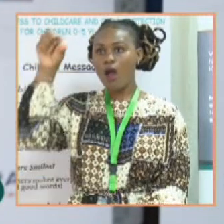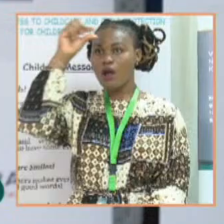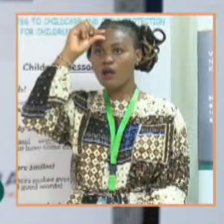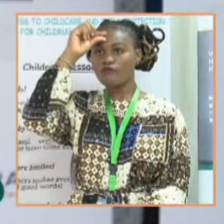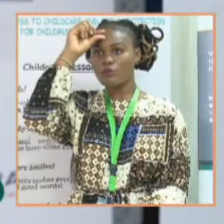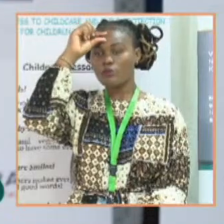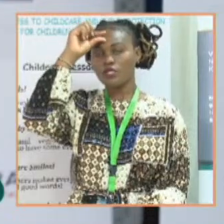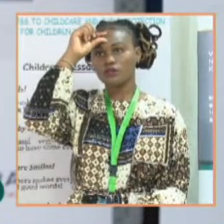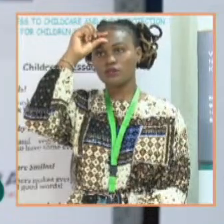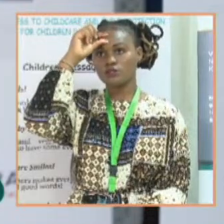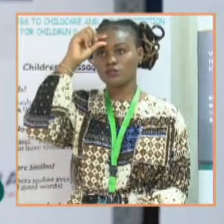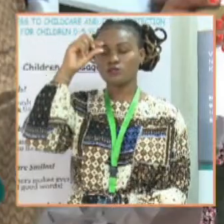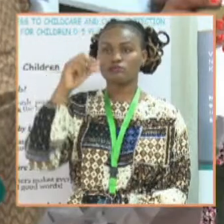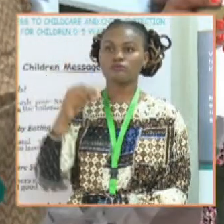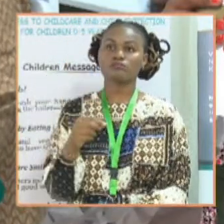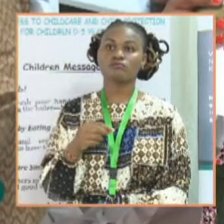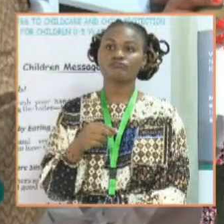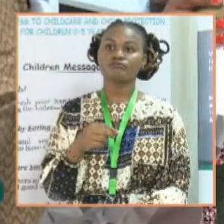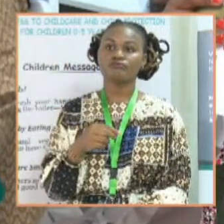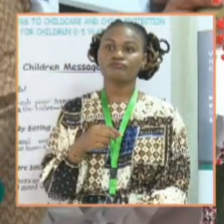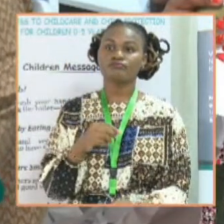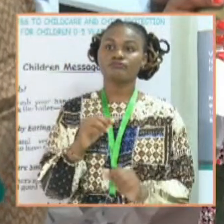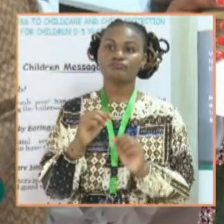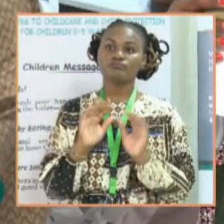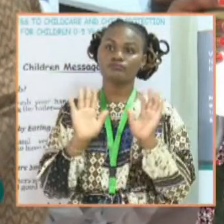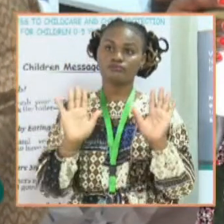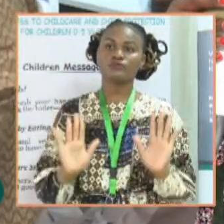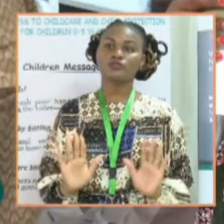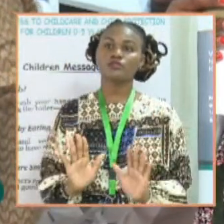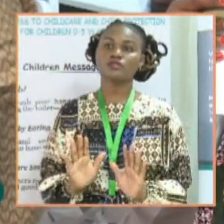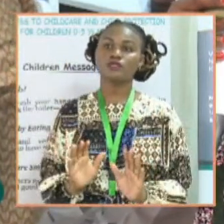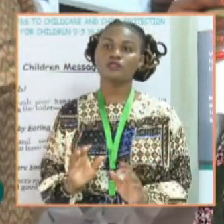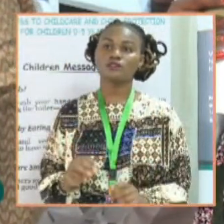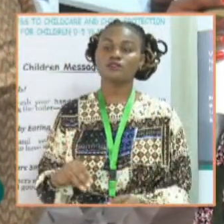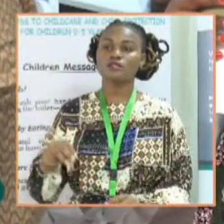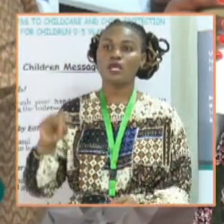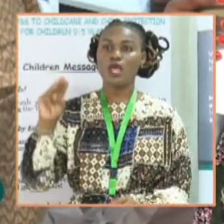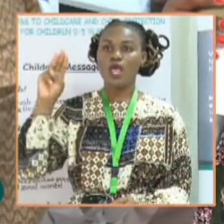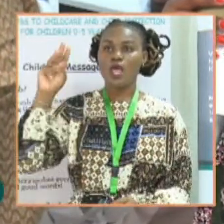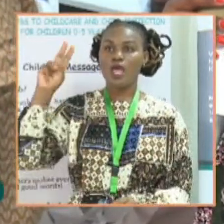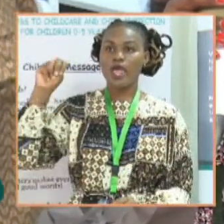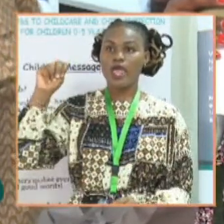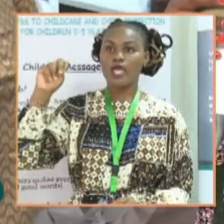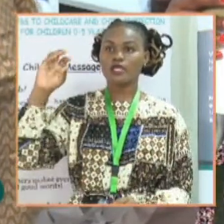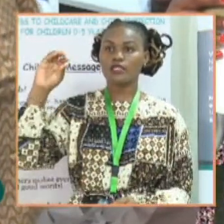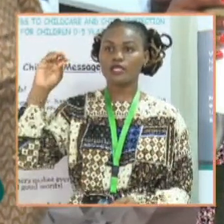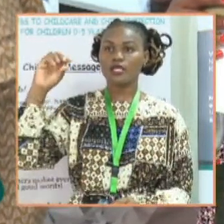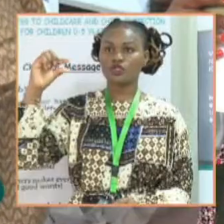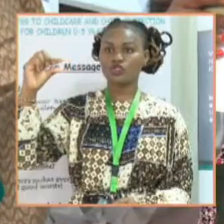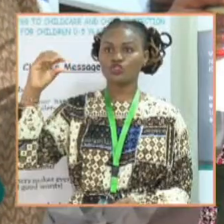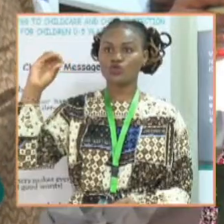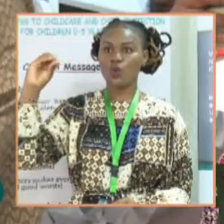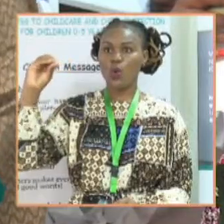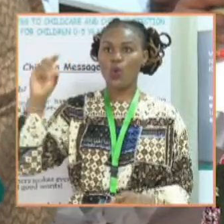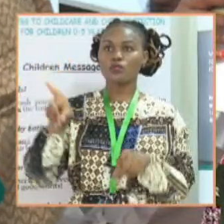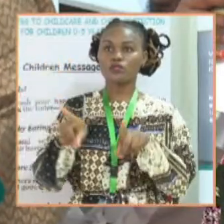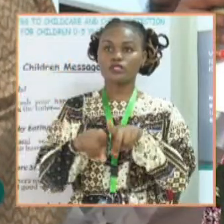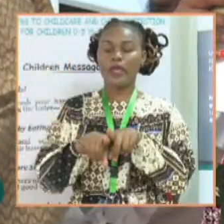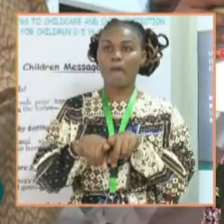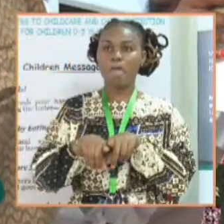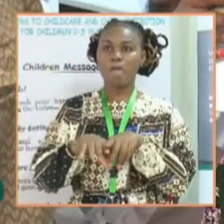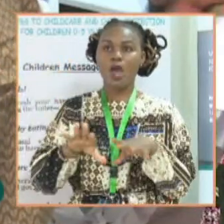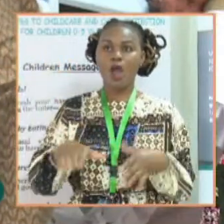of non-government organizations, and the role of the private sector. In other words, when you're thinking about the ecosystem